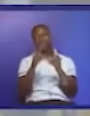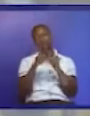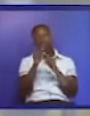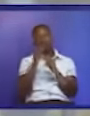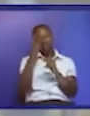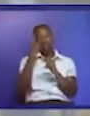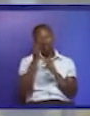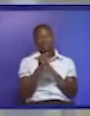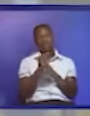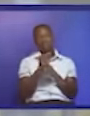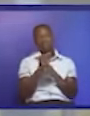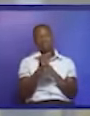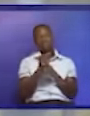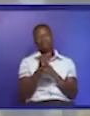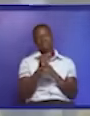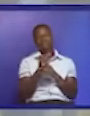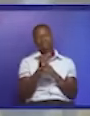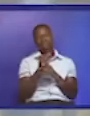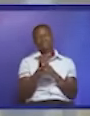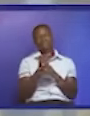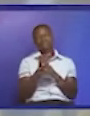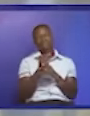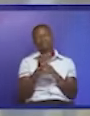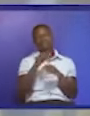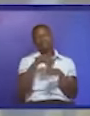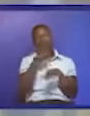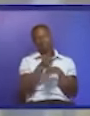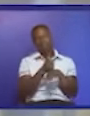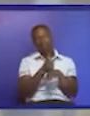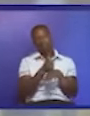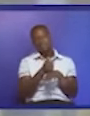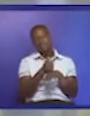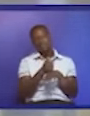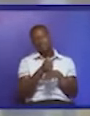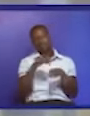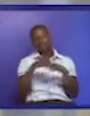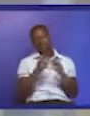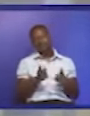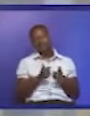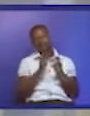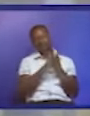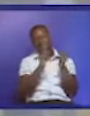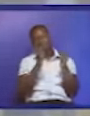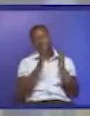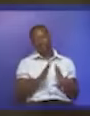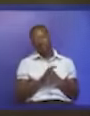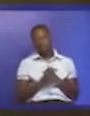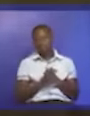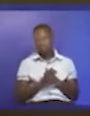it is finished in Christ. It is established experientially in the life of the believer through light.